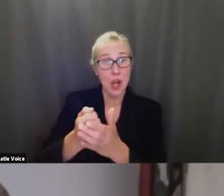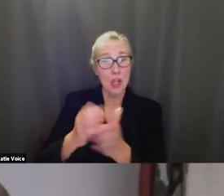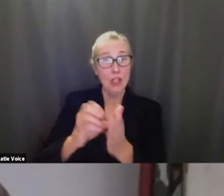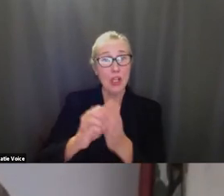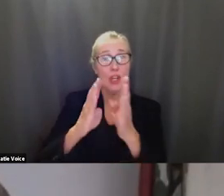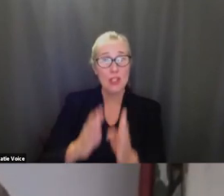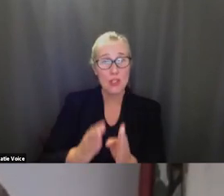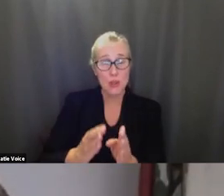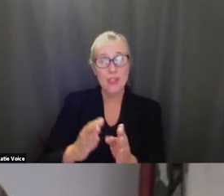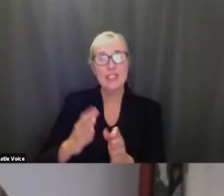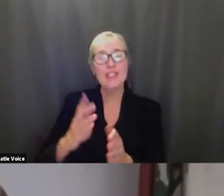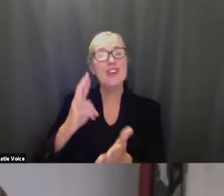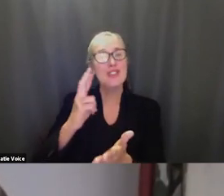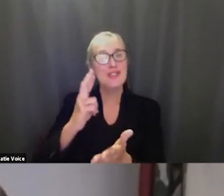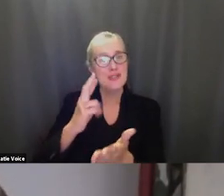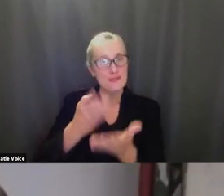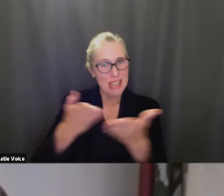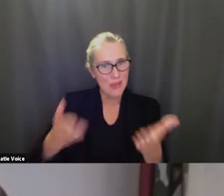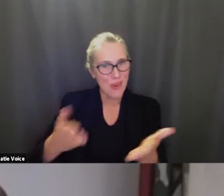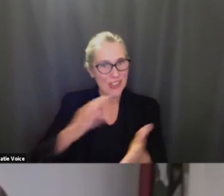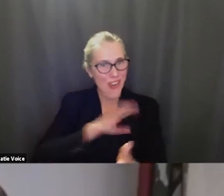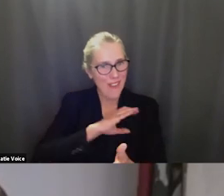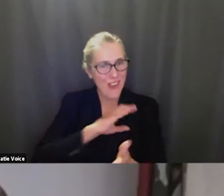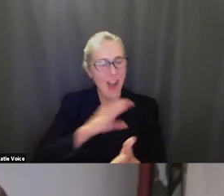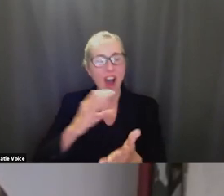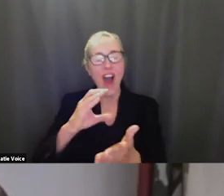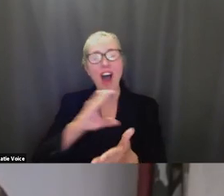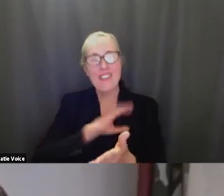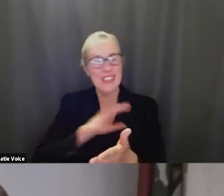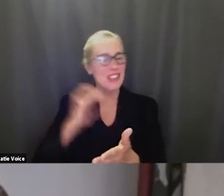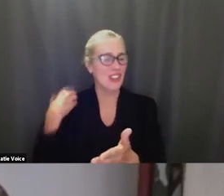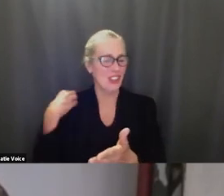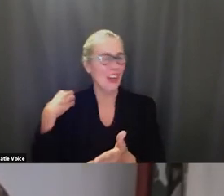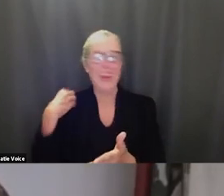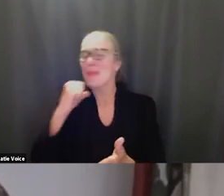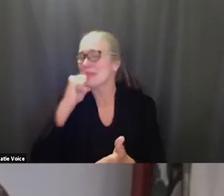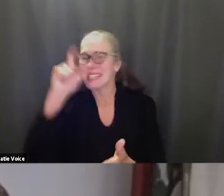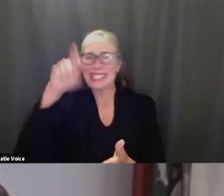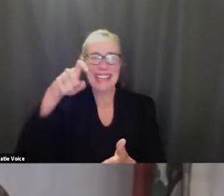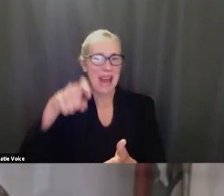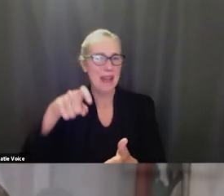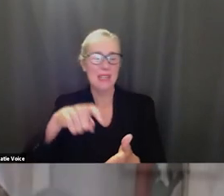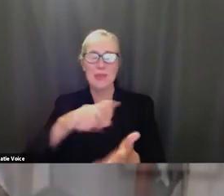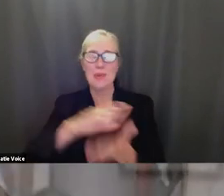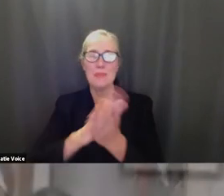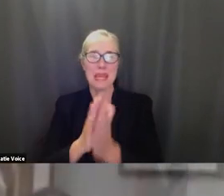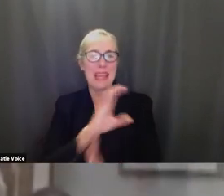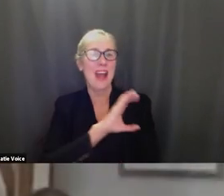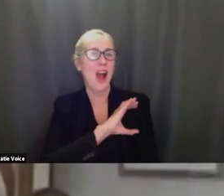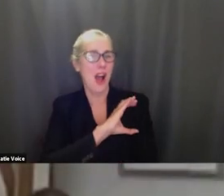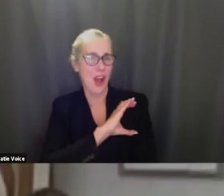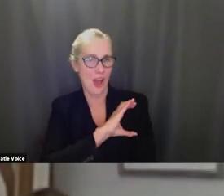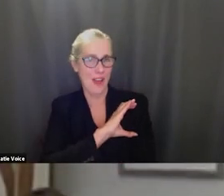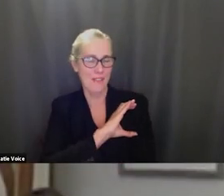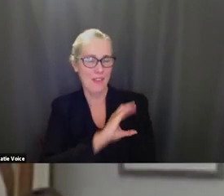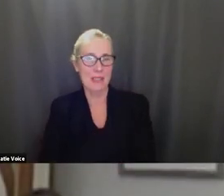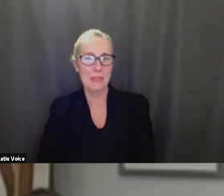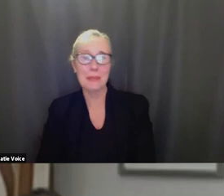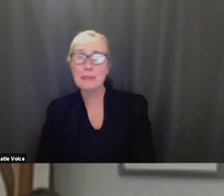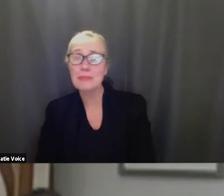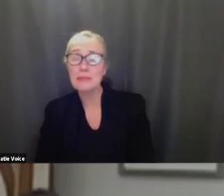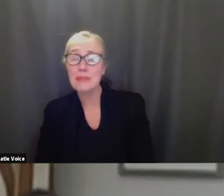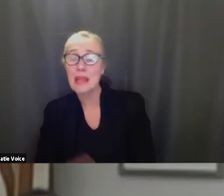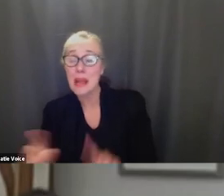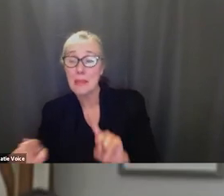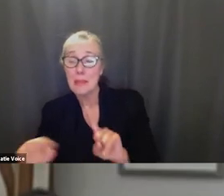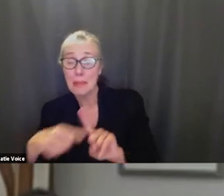need to be a law enforcement person please mrs munoz right um just an additional comment to that would be the impact you know